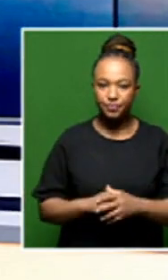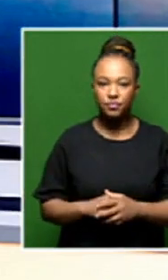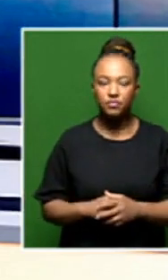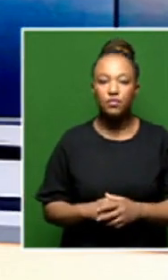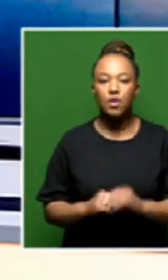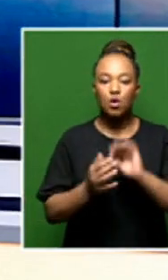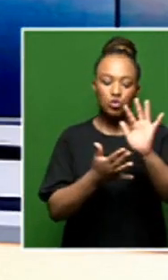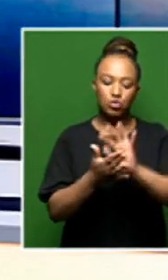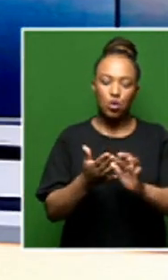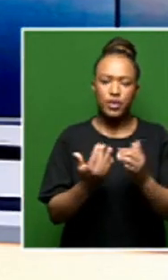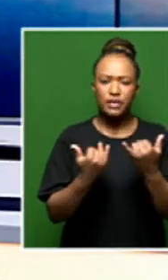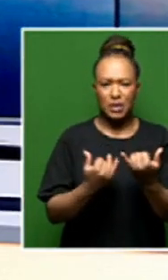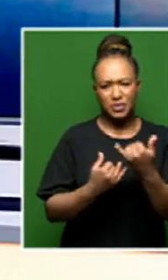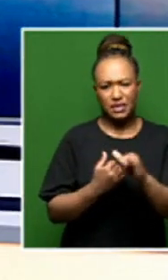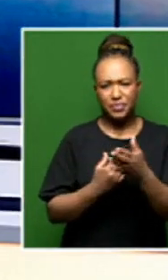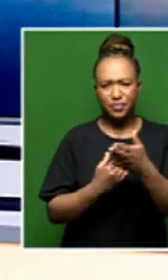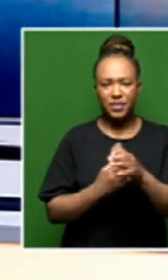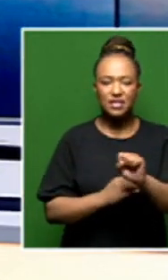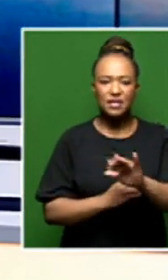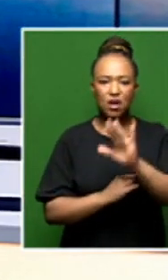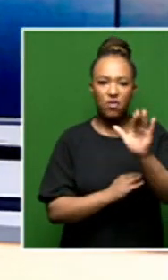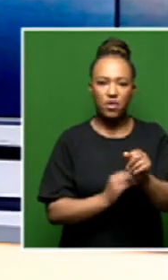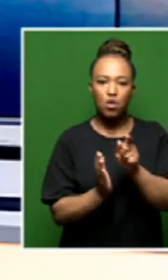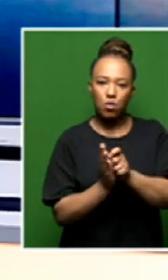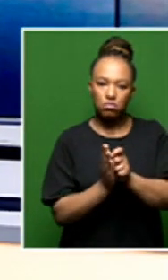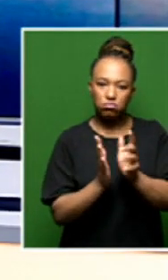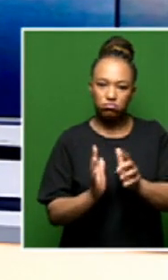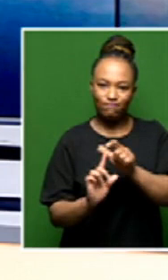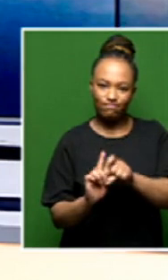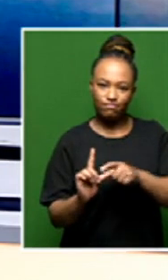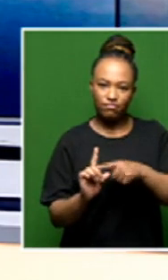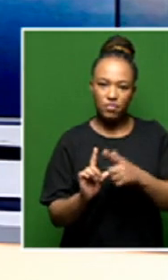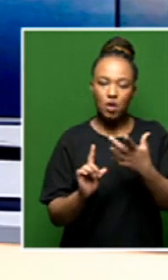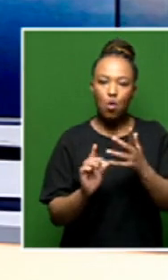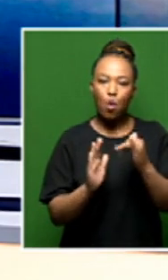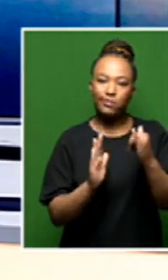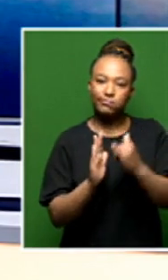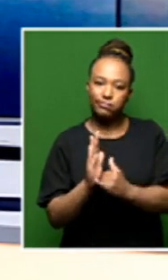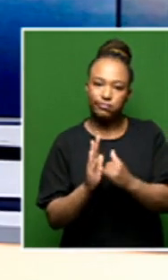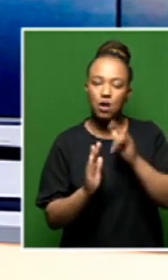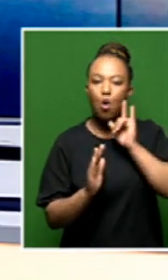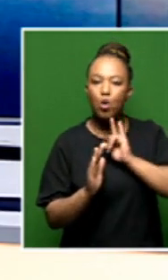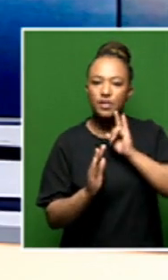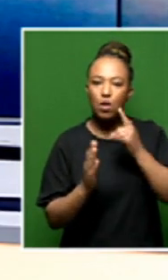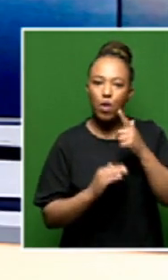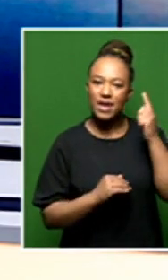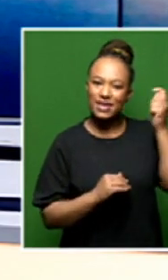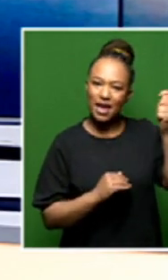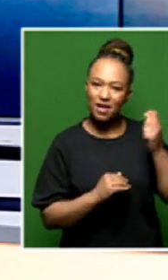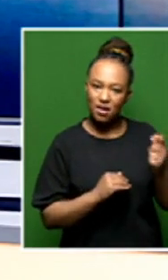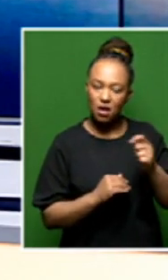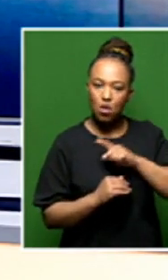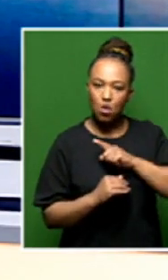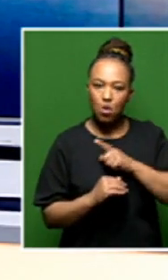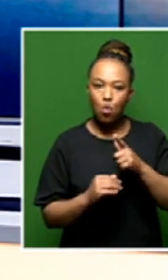story that's still developing right now. A South African author is currently in quarantine in a hotel in Kenya as the